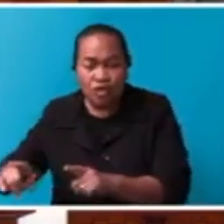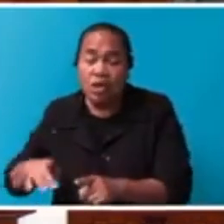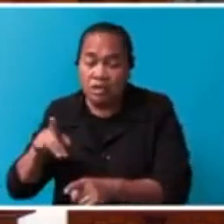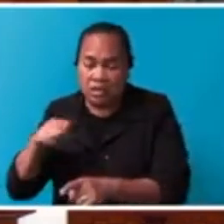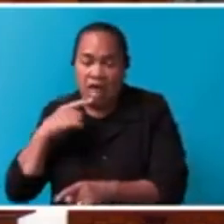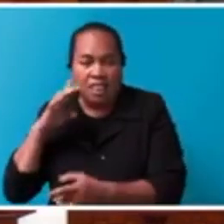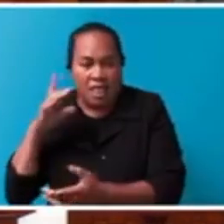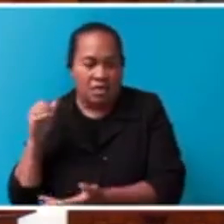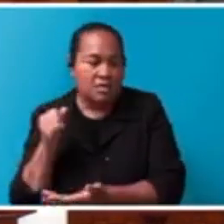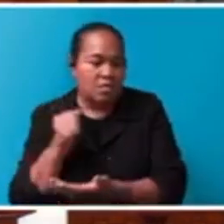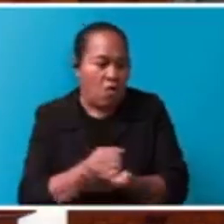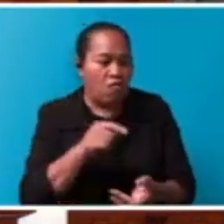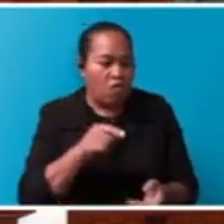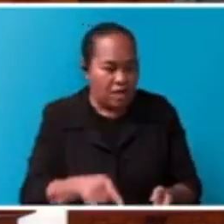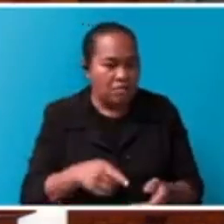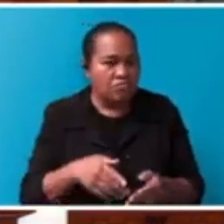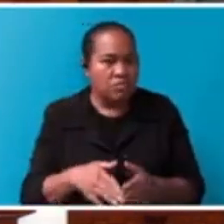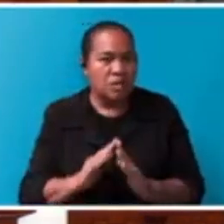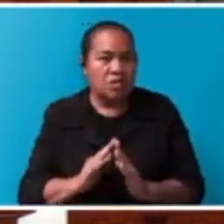for these initiatives.